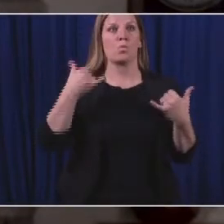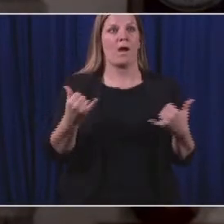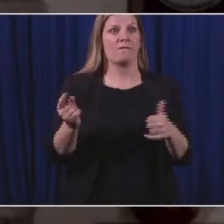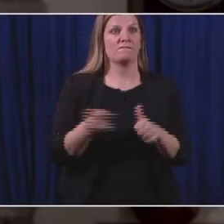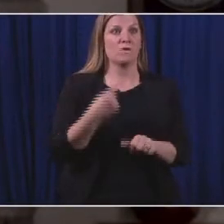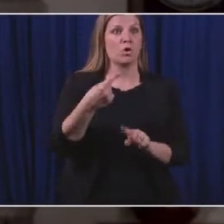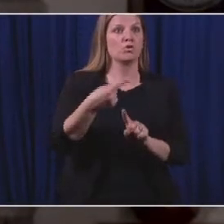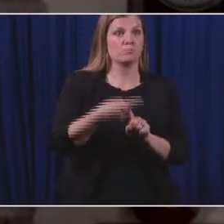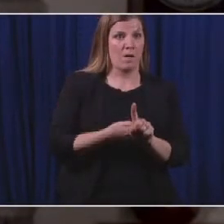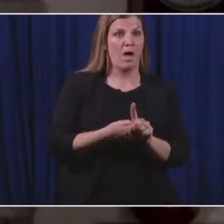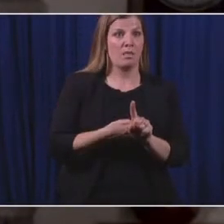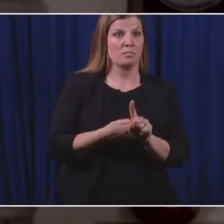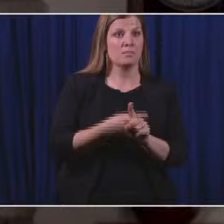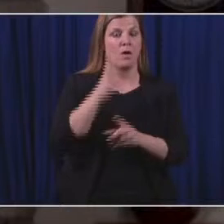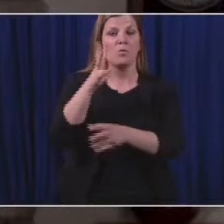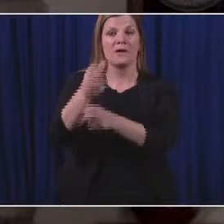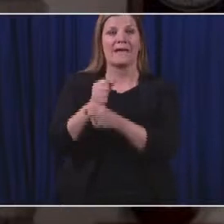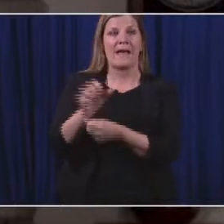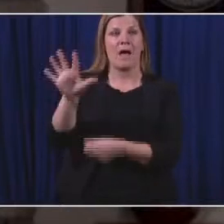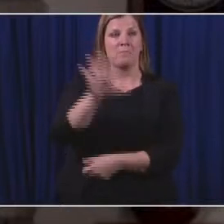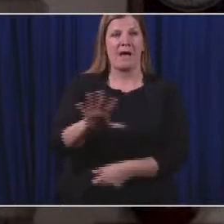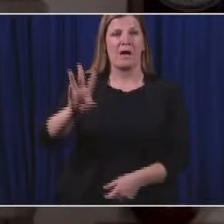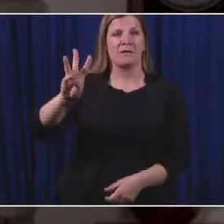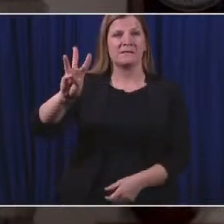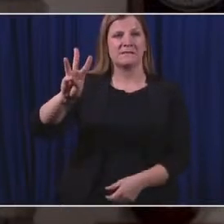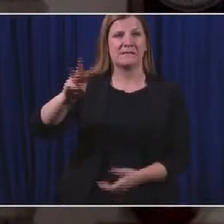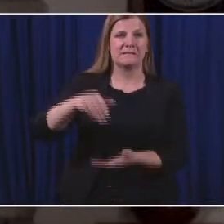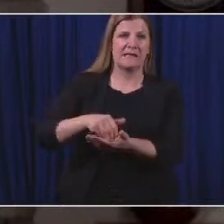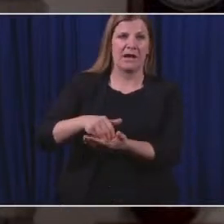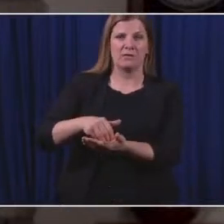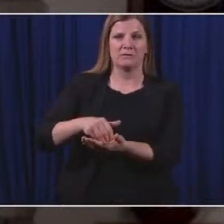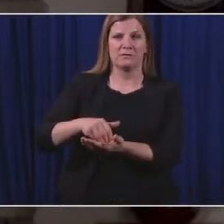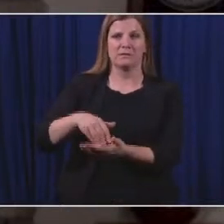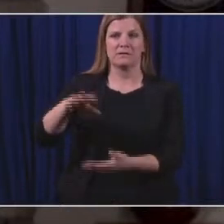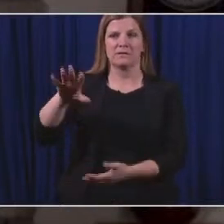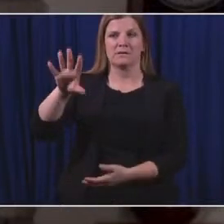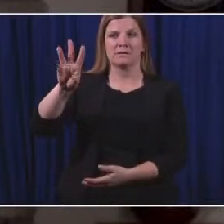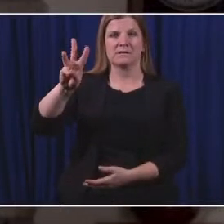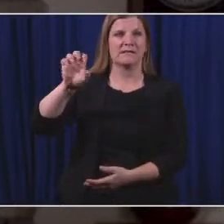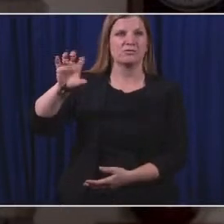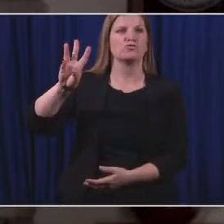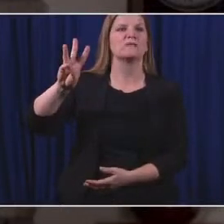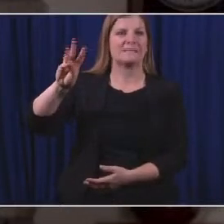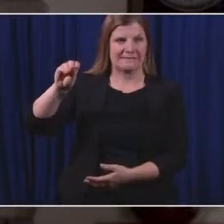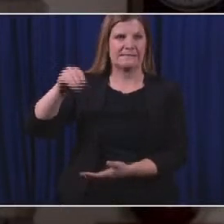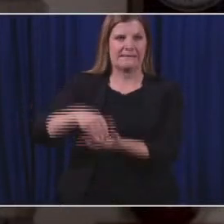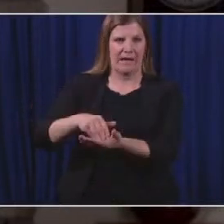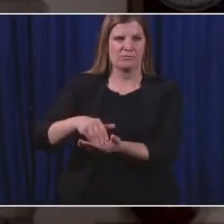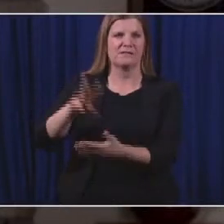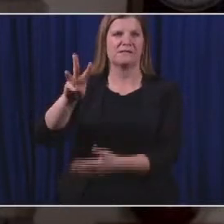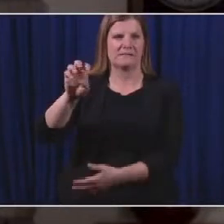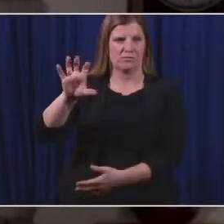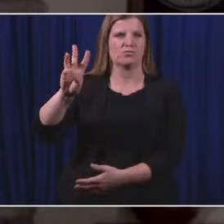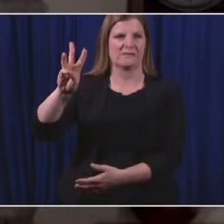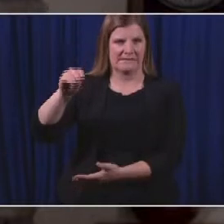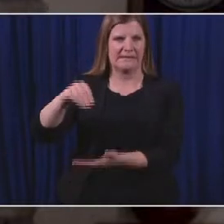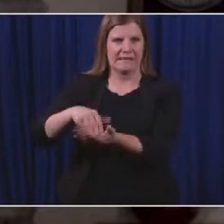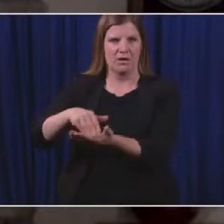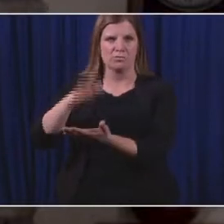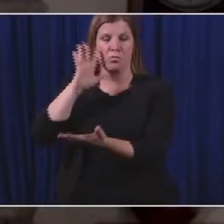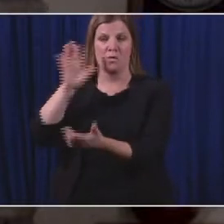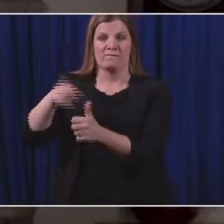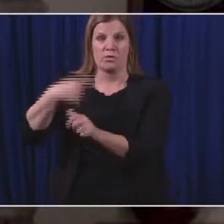660,000 doses. And we're told that in all likelihood, the second month we will get that.